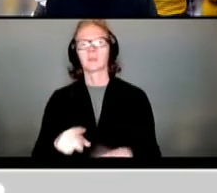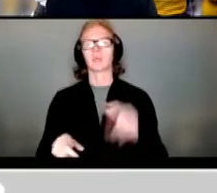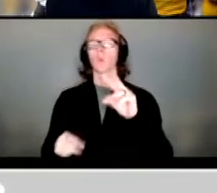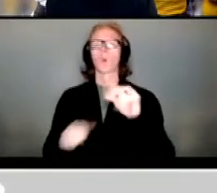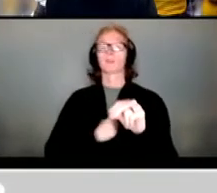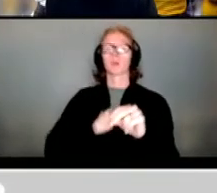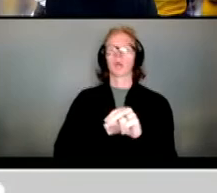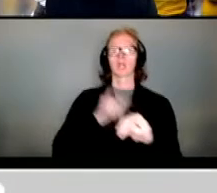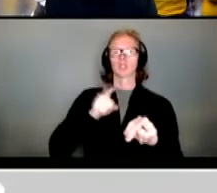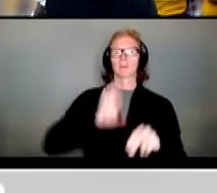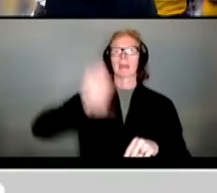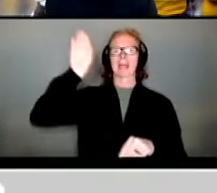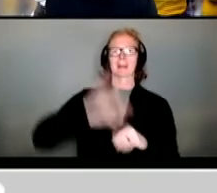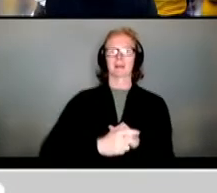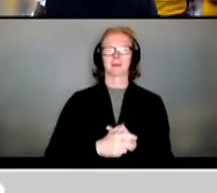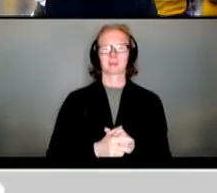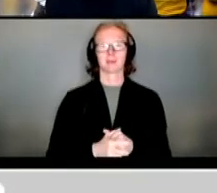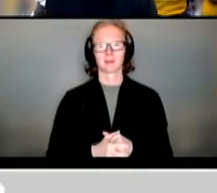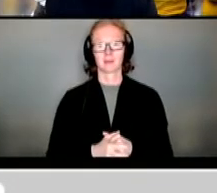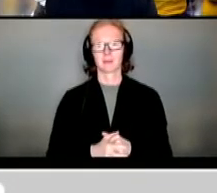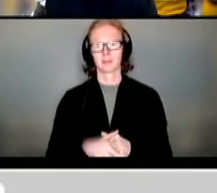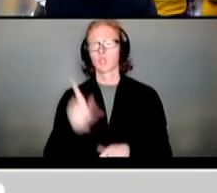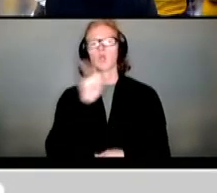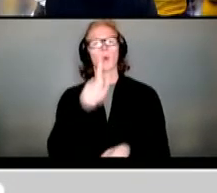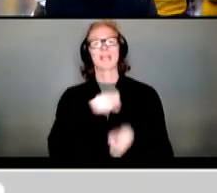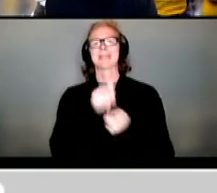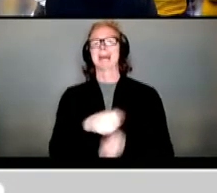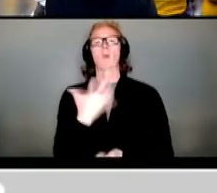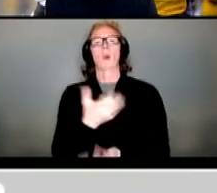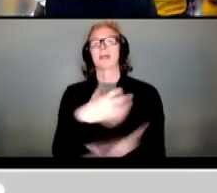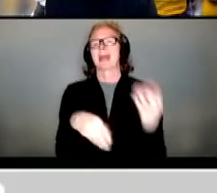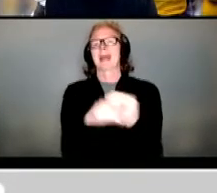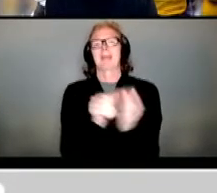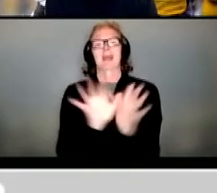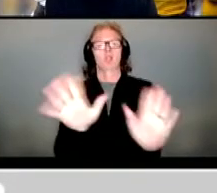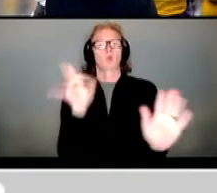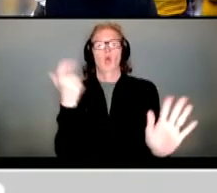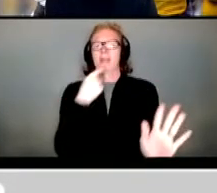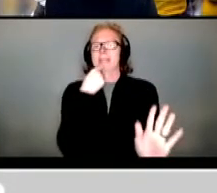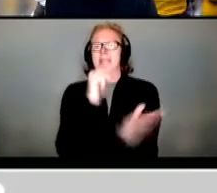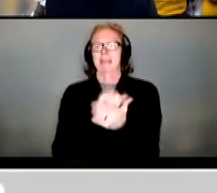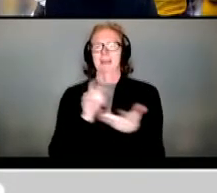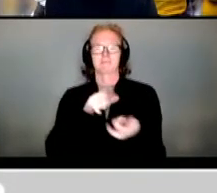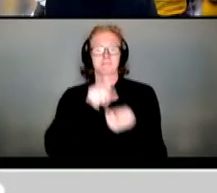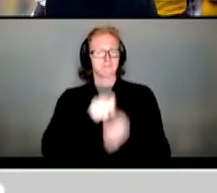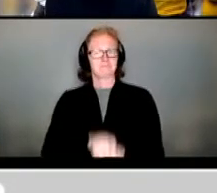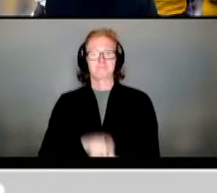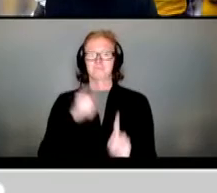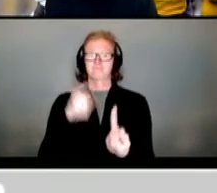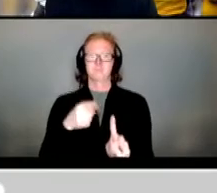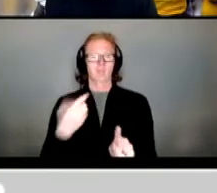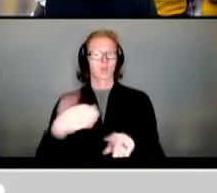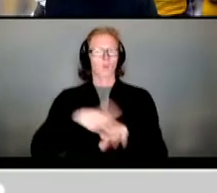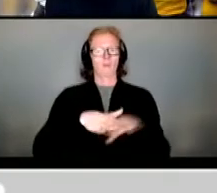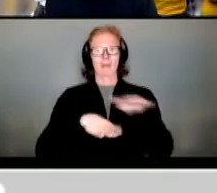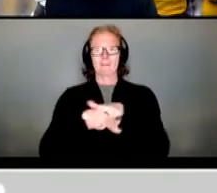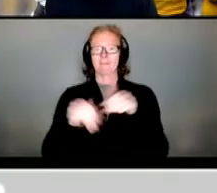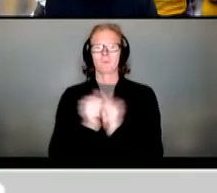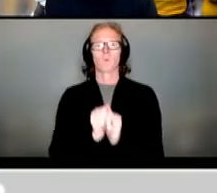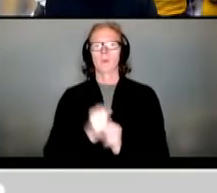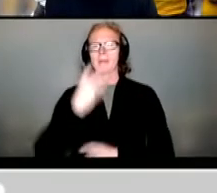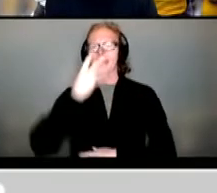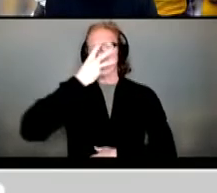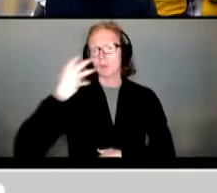sorry, I shouldn't put my hand down. You articulated what I wanted to add, that there's intersectionality, and that includes immigrants,